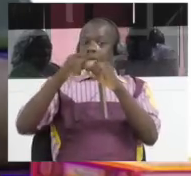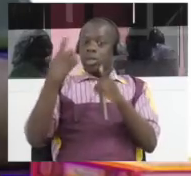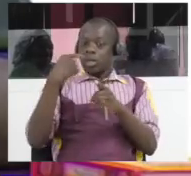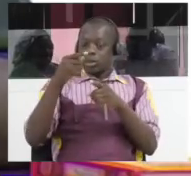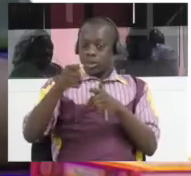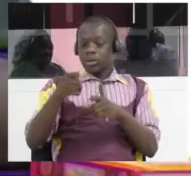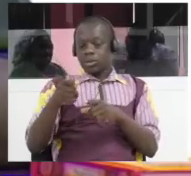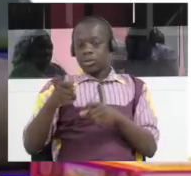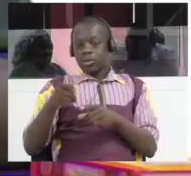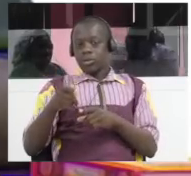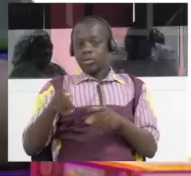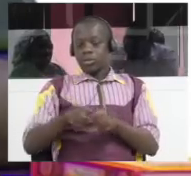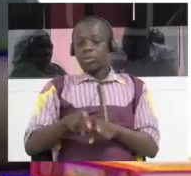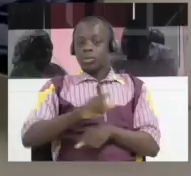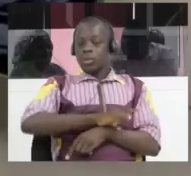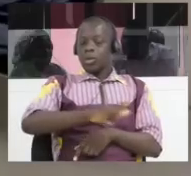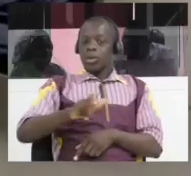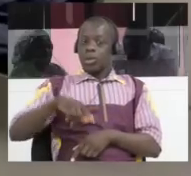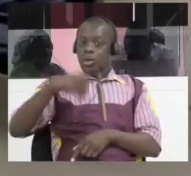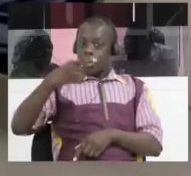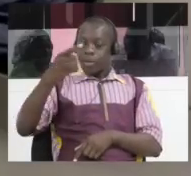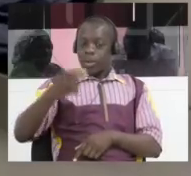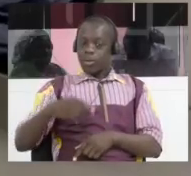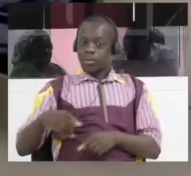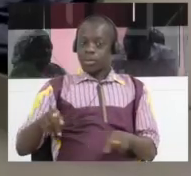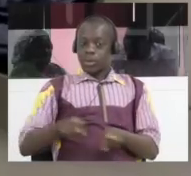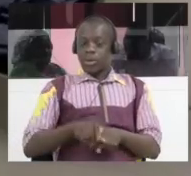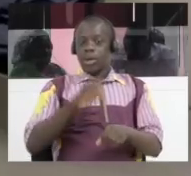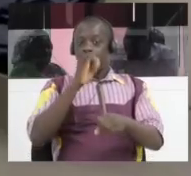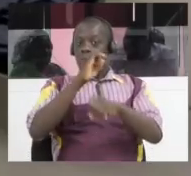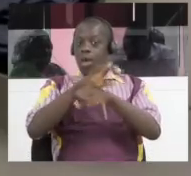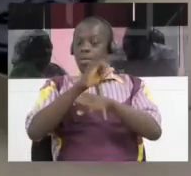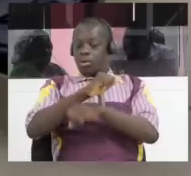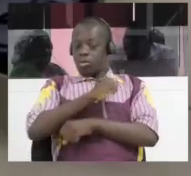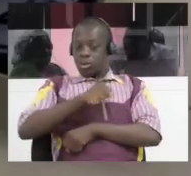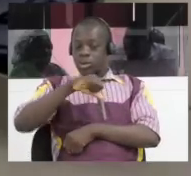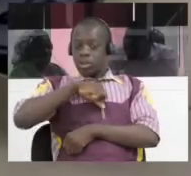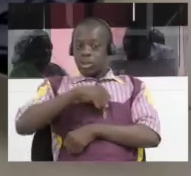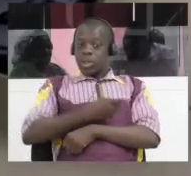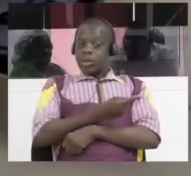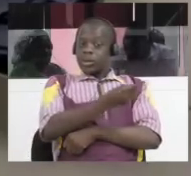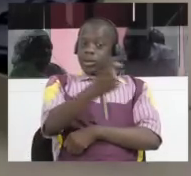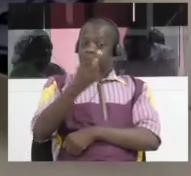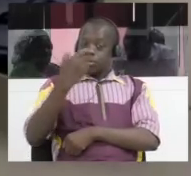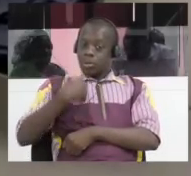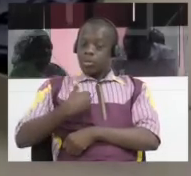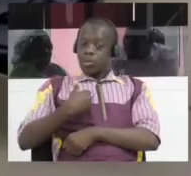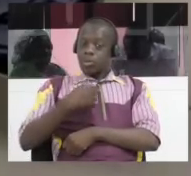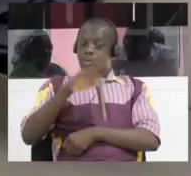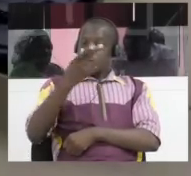that. And then we subsequently, you know, advise ourselves that, well, these